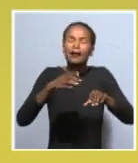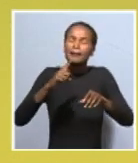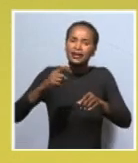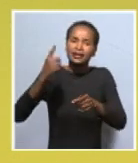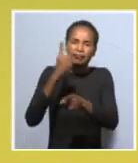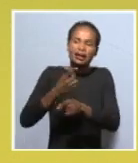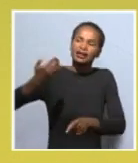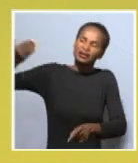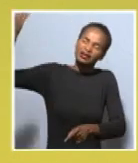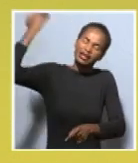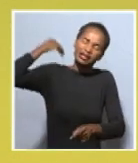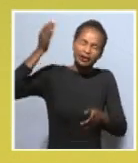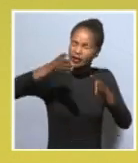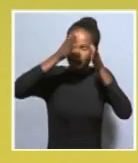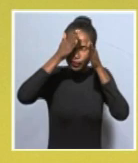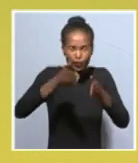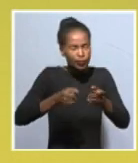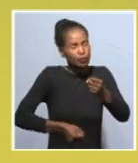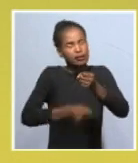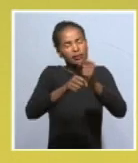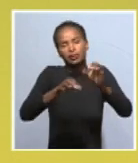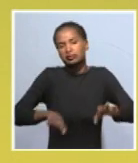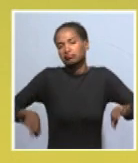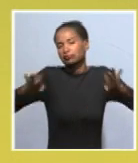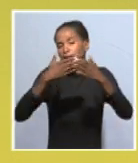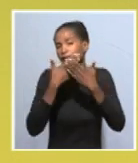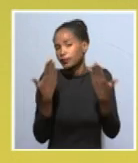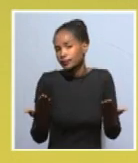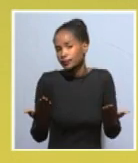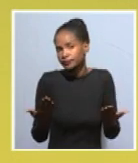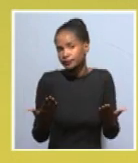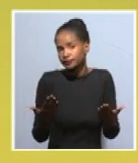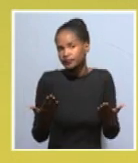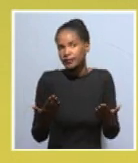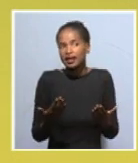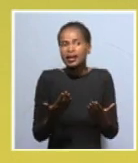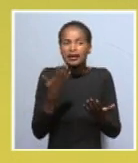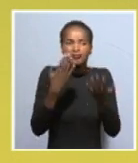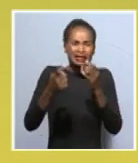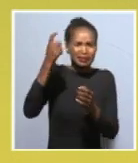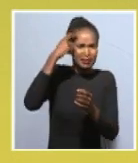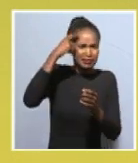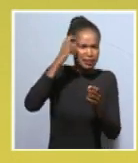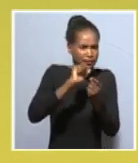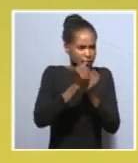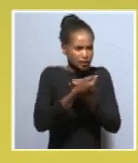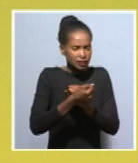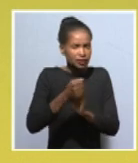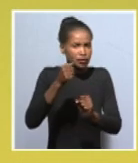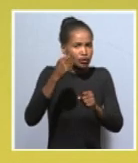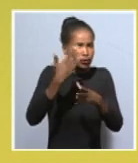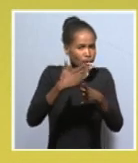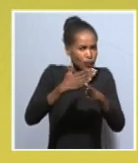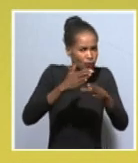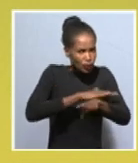along, and this has killed us. And unless we change our approaches and mindsets, we will not get out of